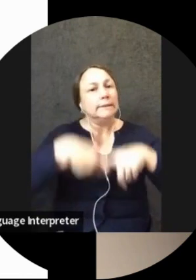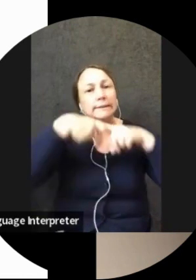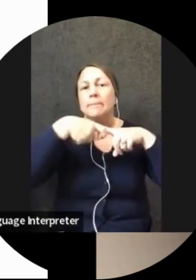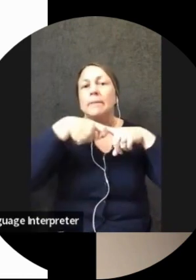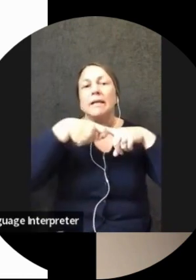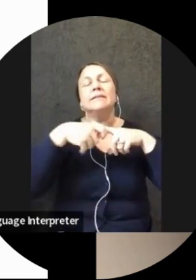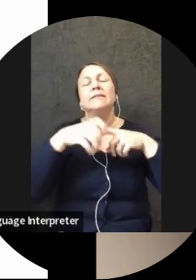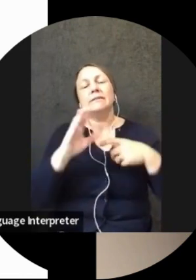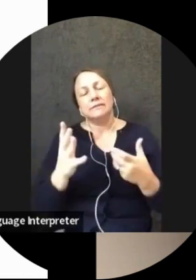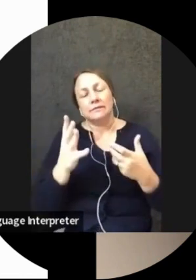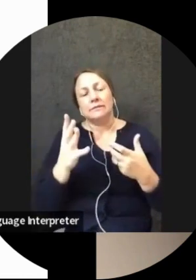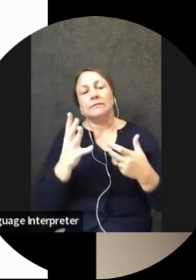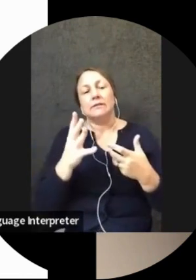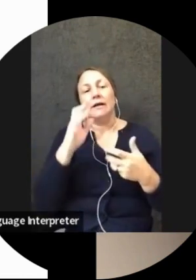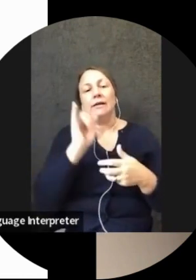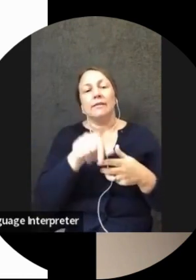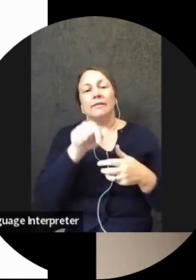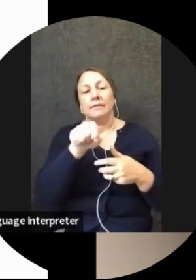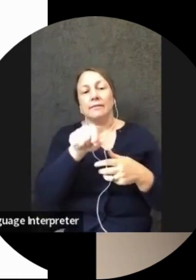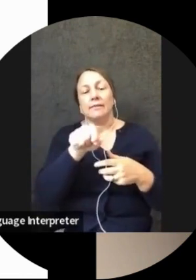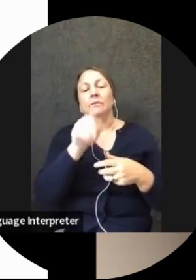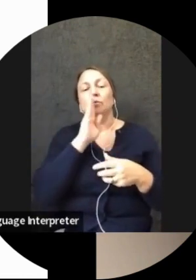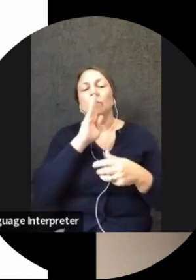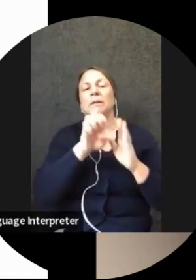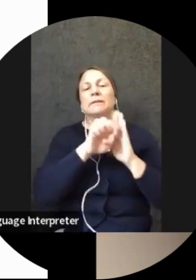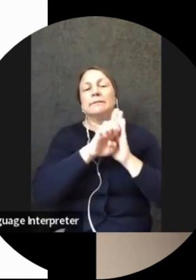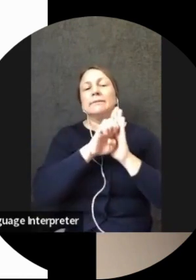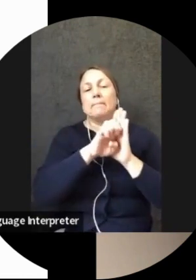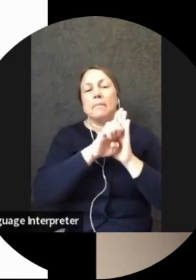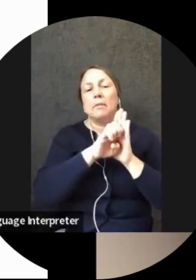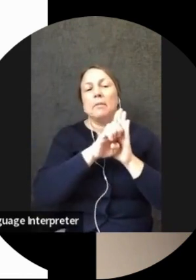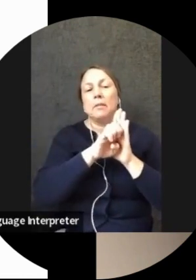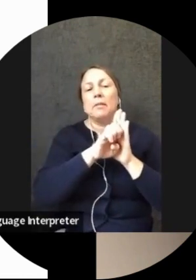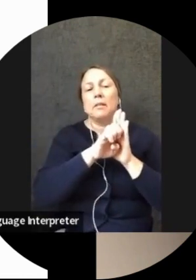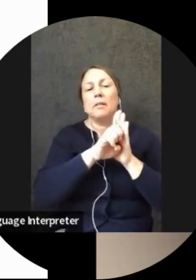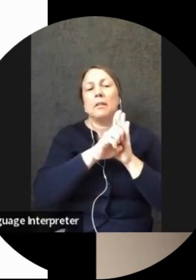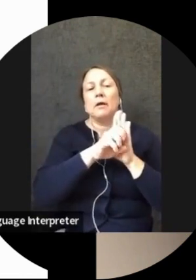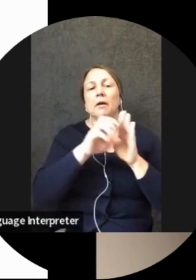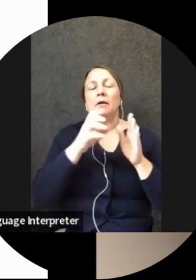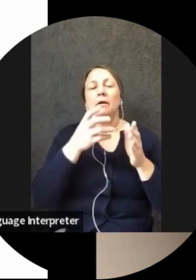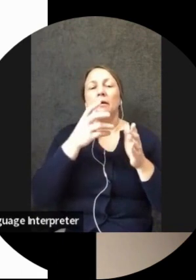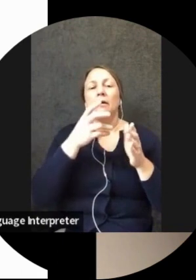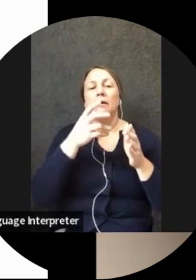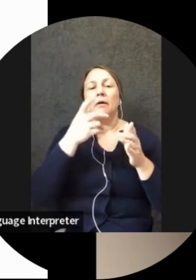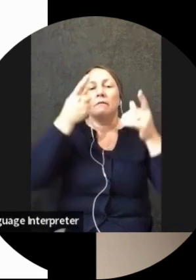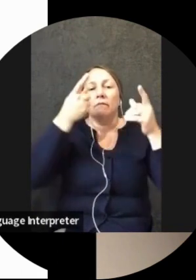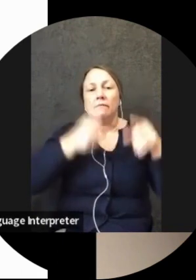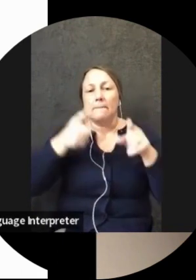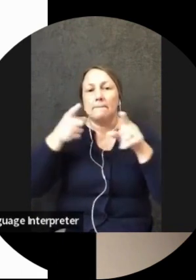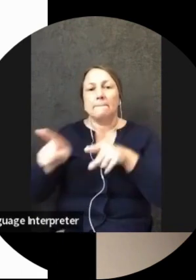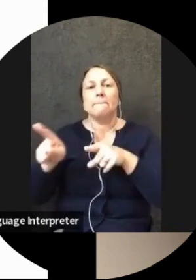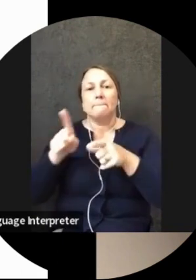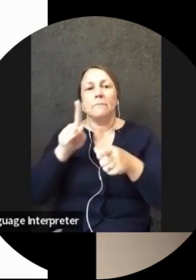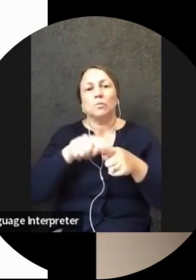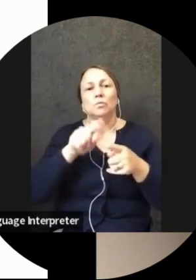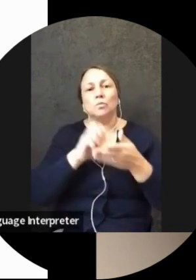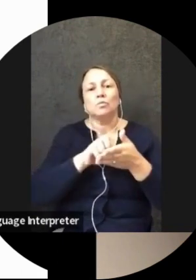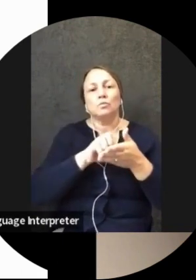that's would be an example of a pattern of removal.